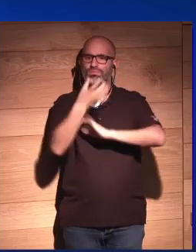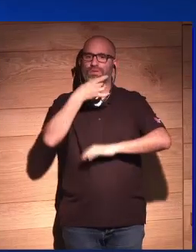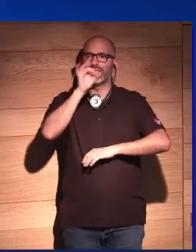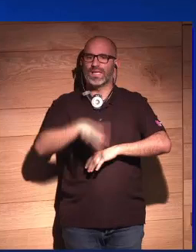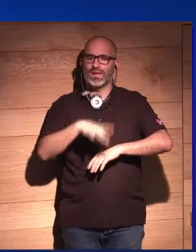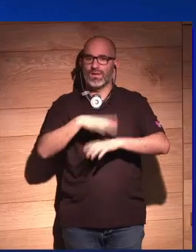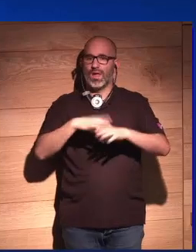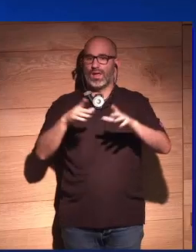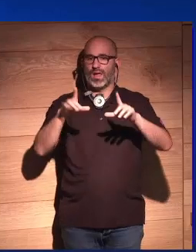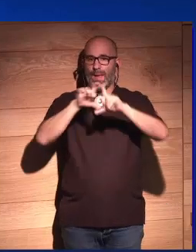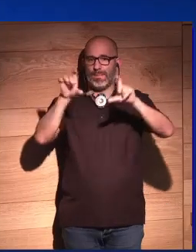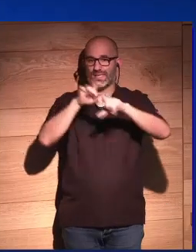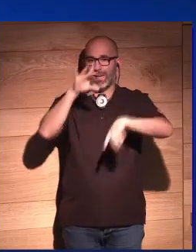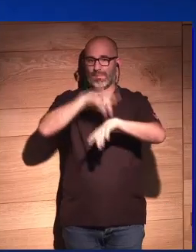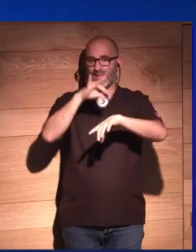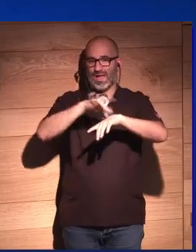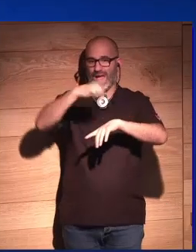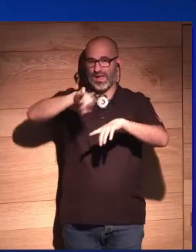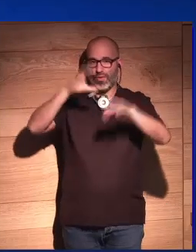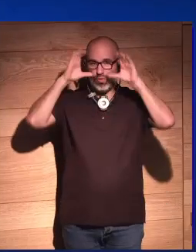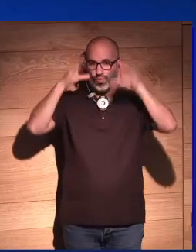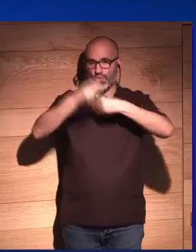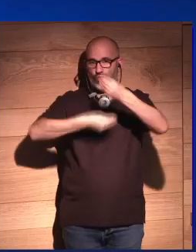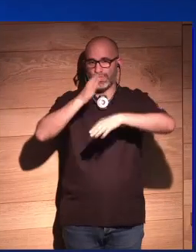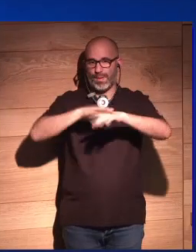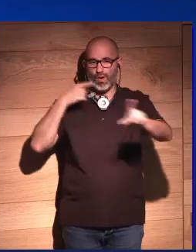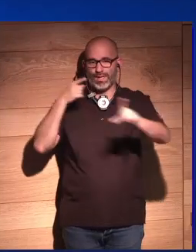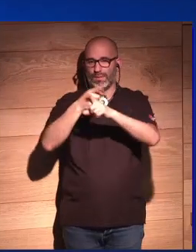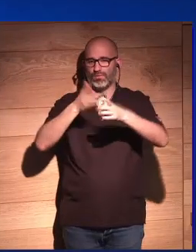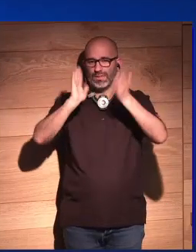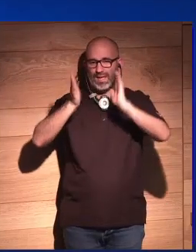using it in ways to treat patients from PTSD,